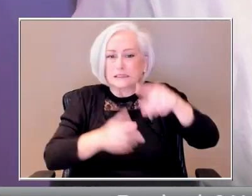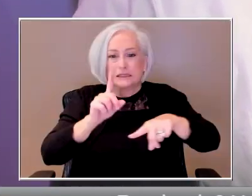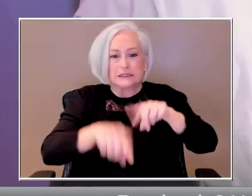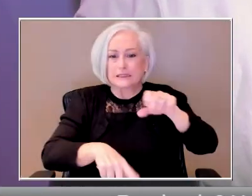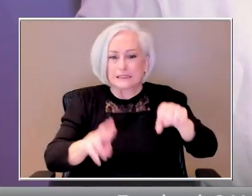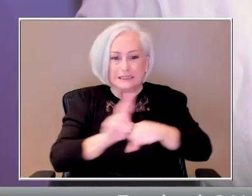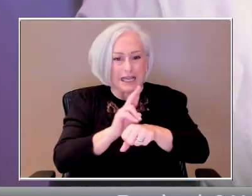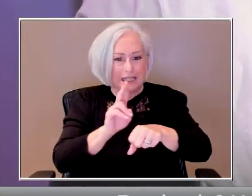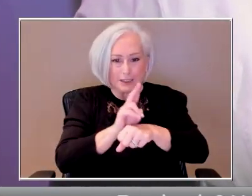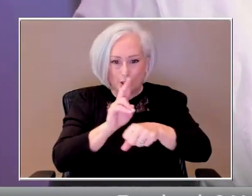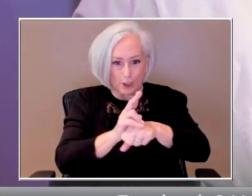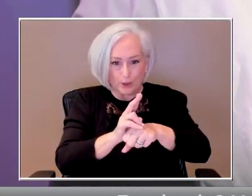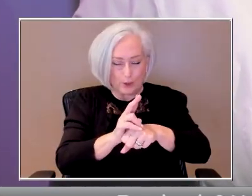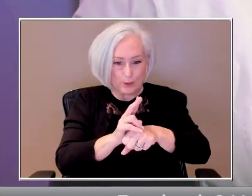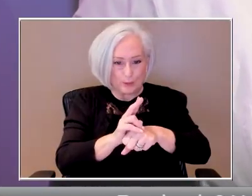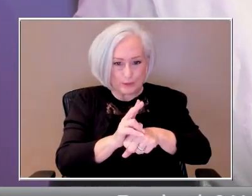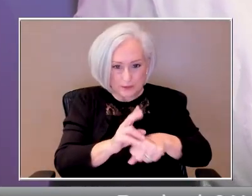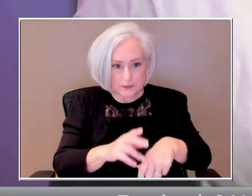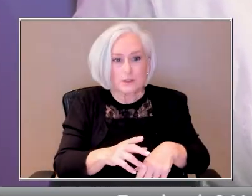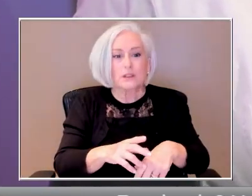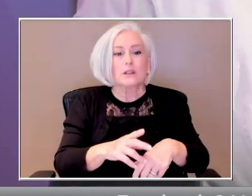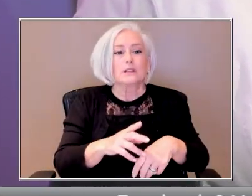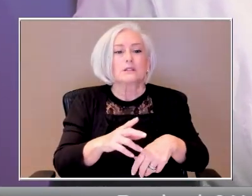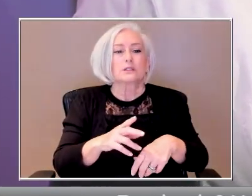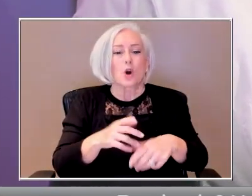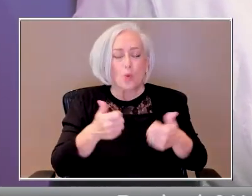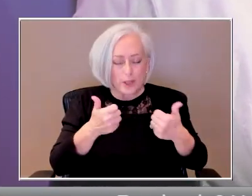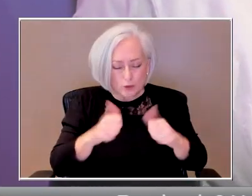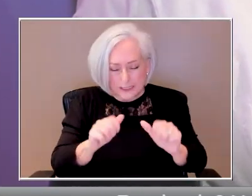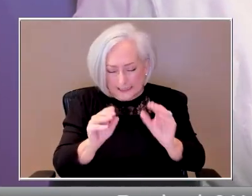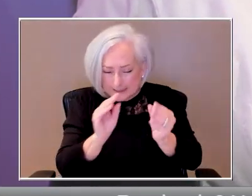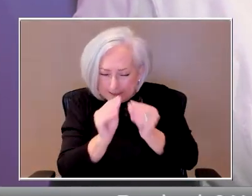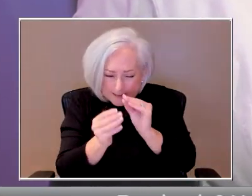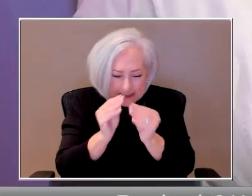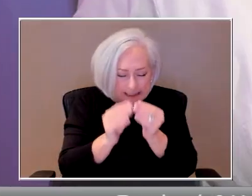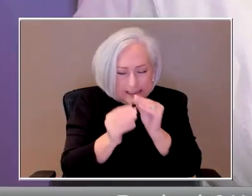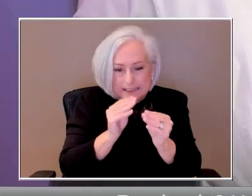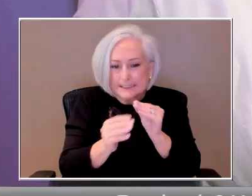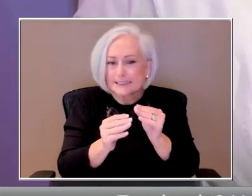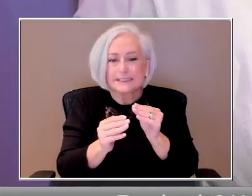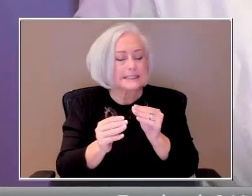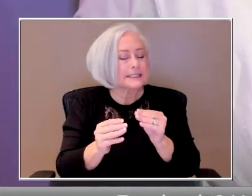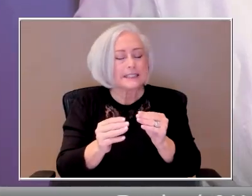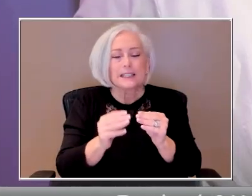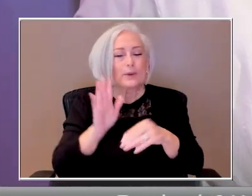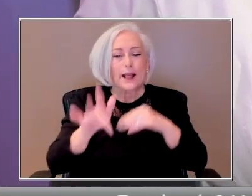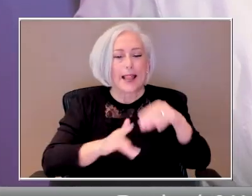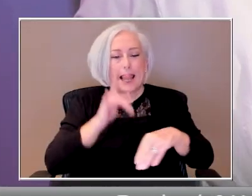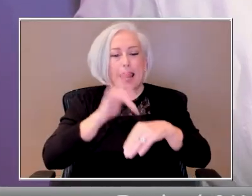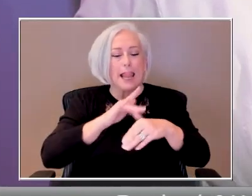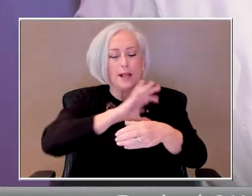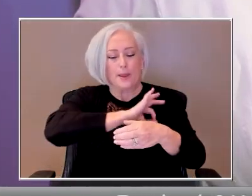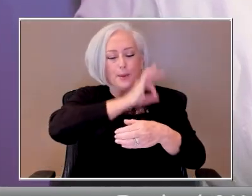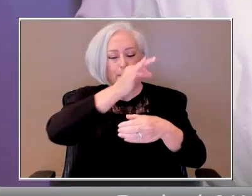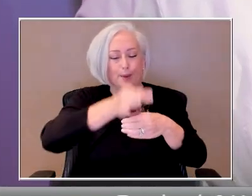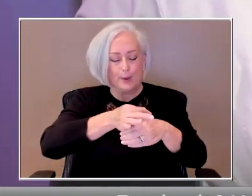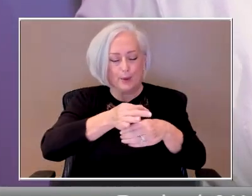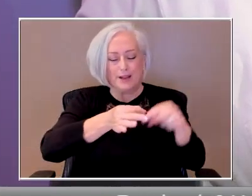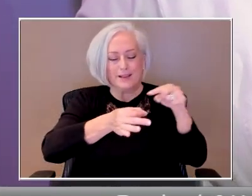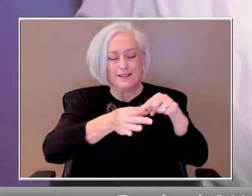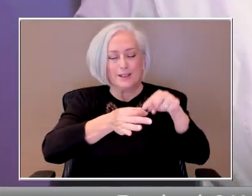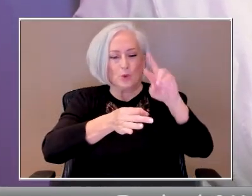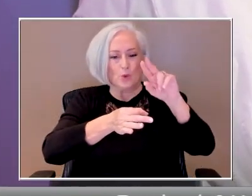ventricle or into the aortic root. And I did not think it was safe to proceed with the valve repair at that point.